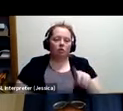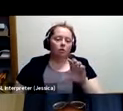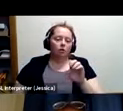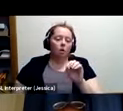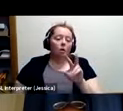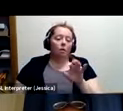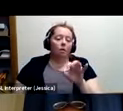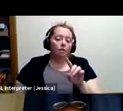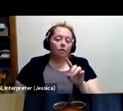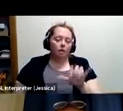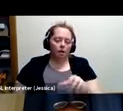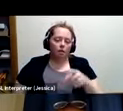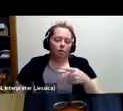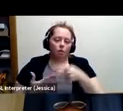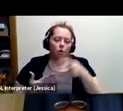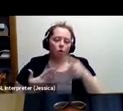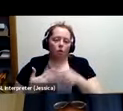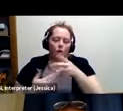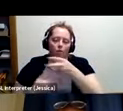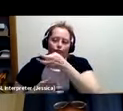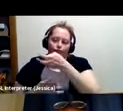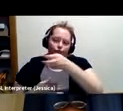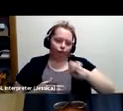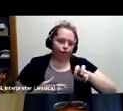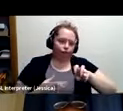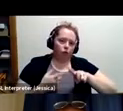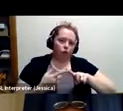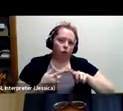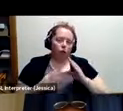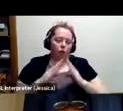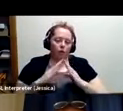our community center in Swissville when we open back up.